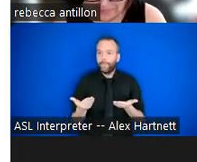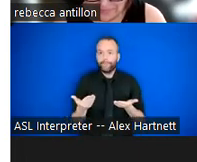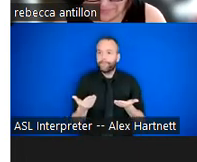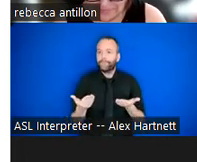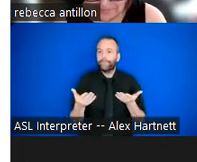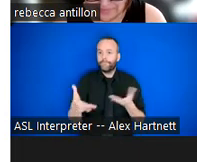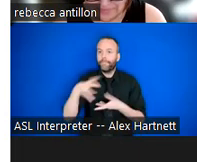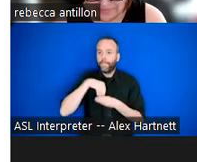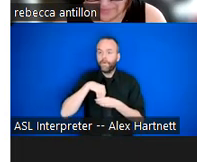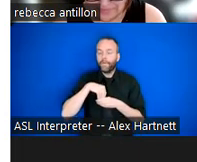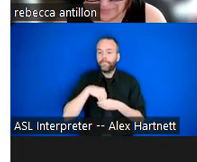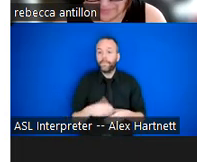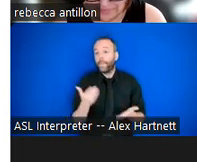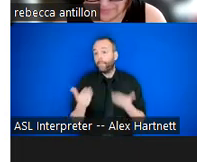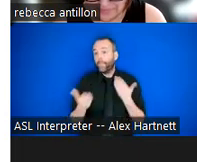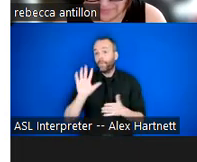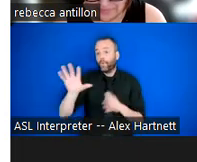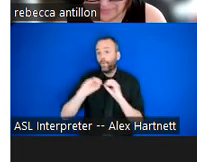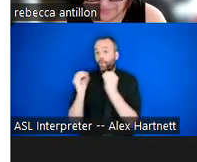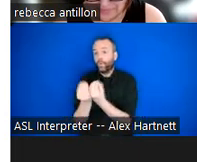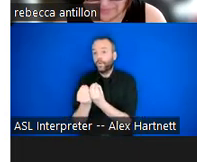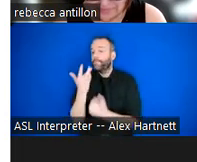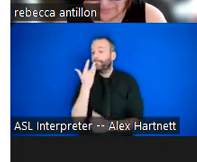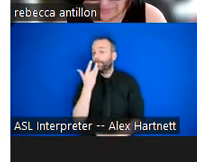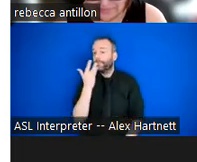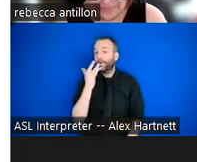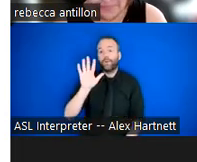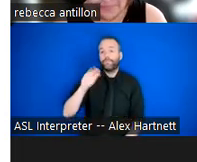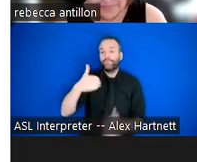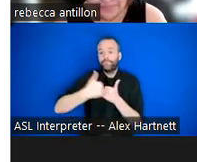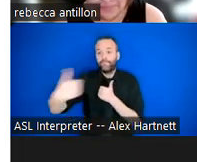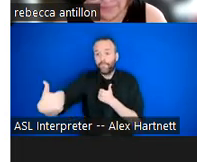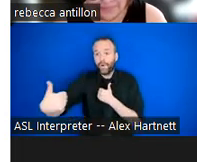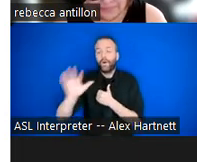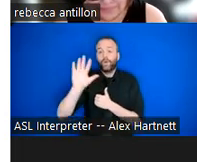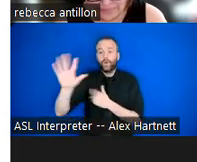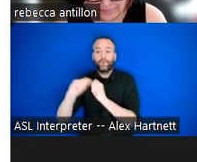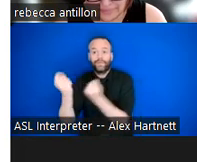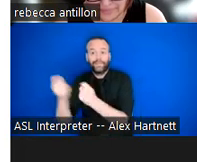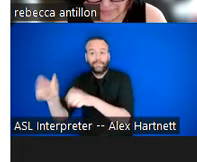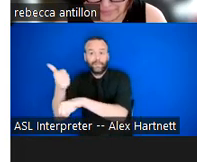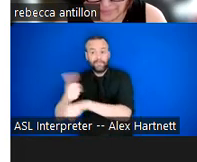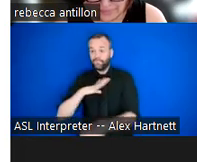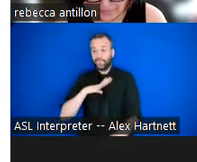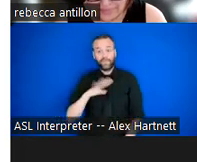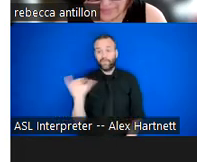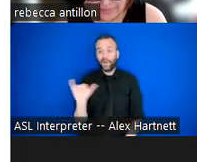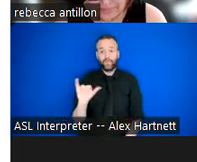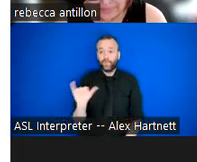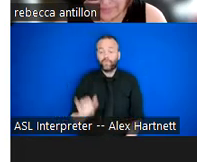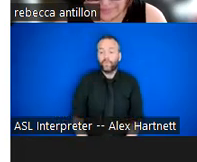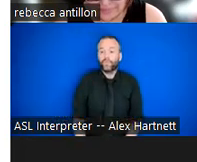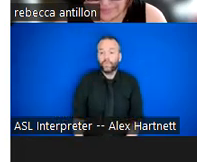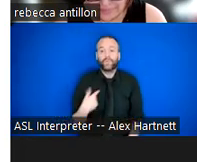your organization wants to do its own representation. We still want you there. Make your own team. Let's have some really happy